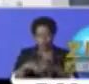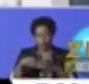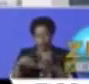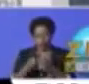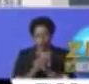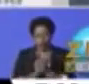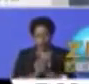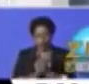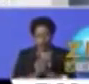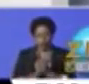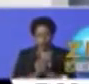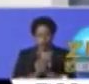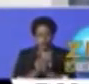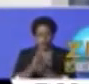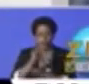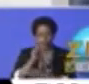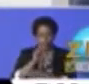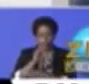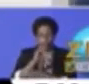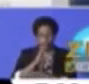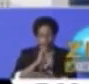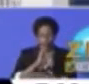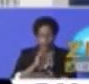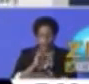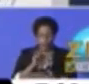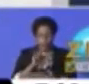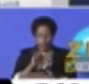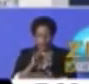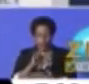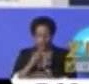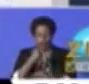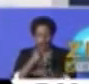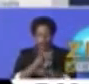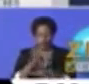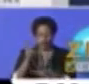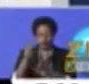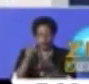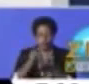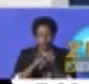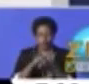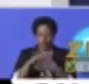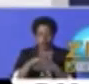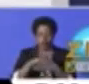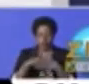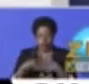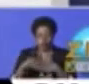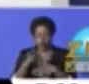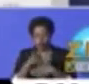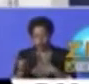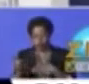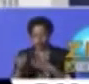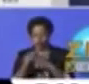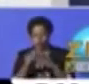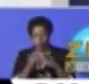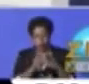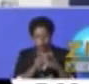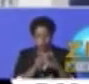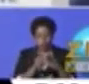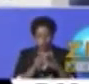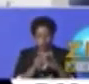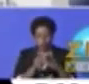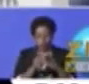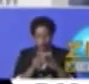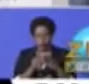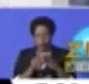Well, the Lyford Key Foundation has pledged $200,000 in immediate aid for vulnerable communities affected by the COVID-19 pandemic.